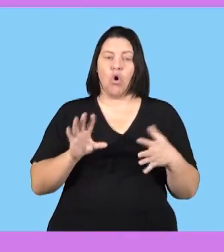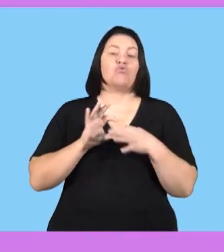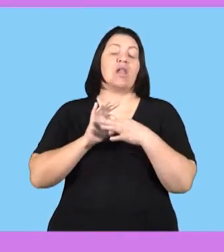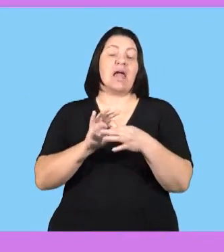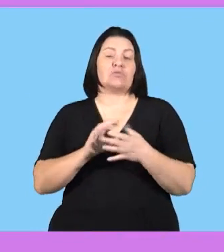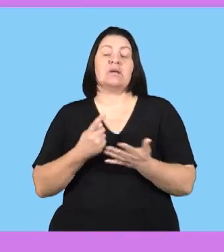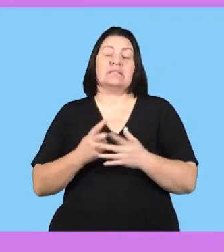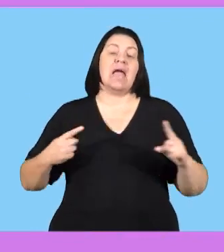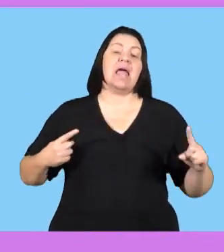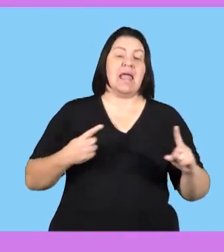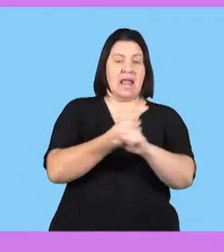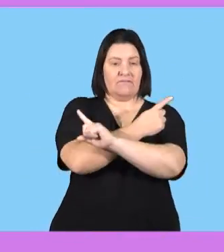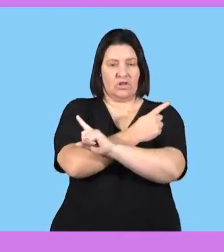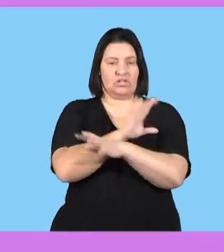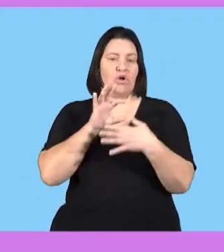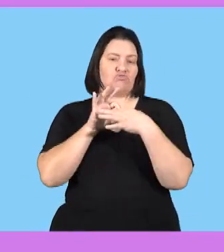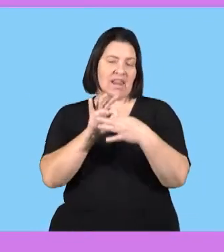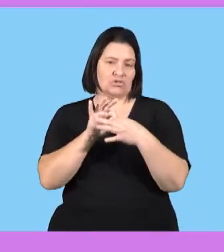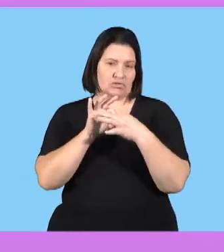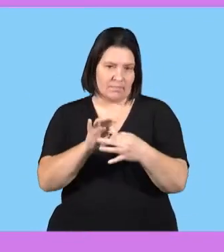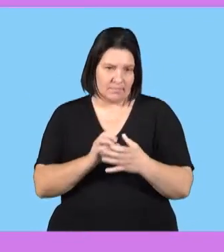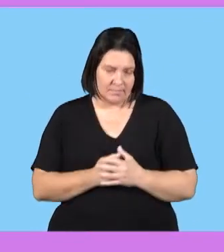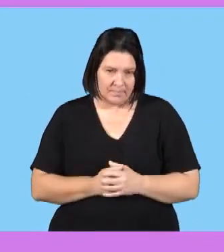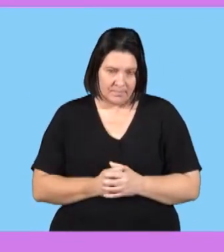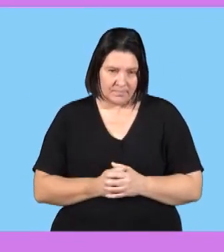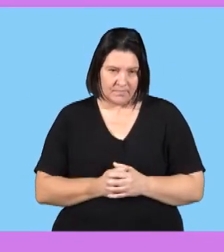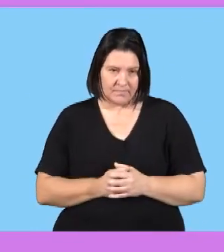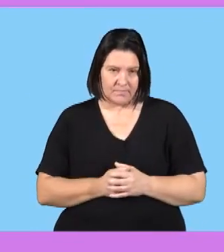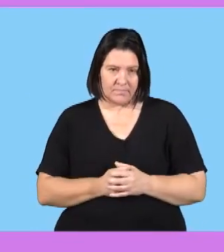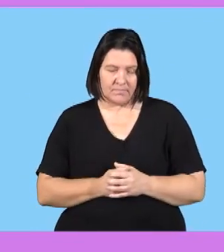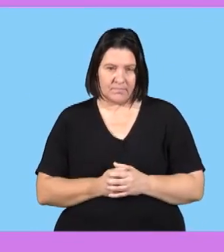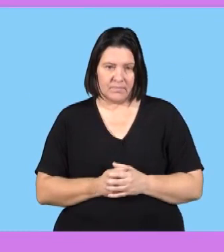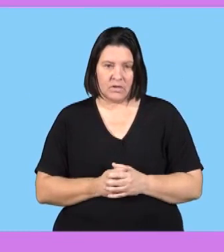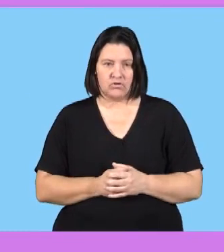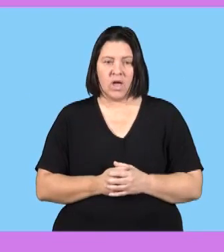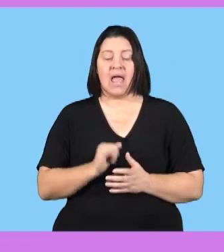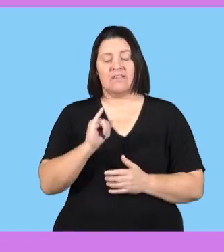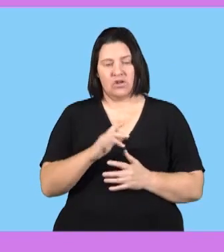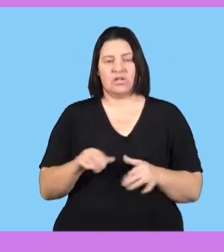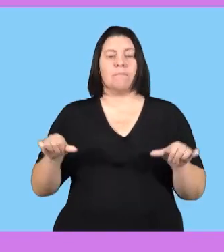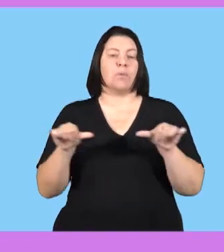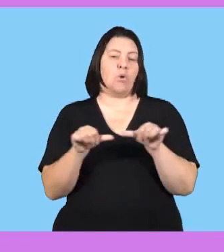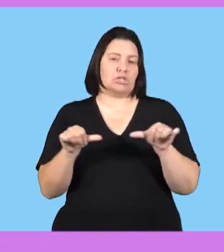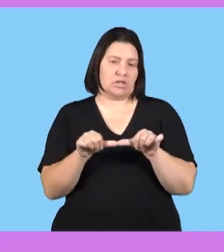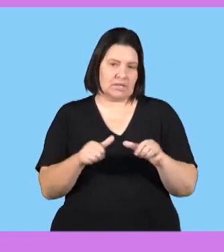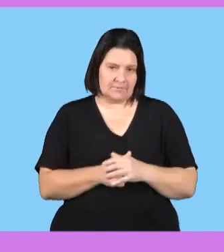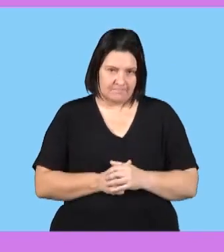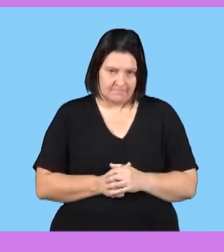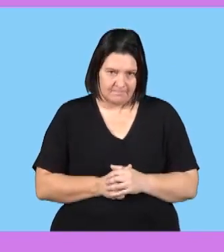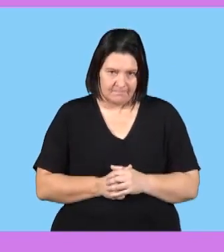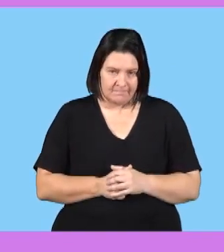decreasing. Therefore, the type of relationship is therefore inverse or